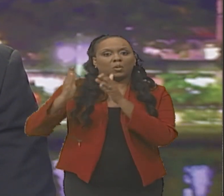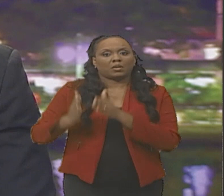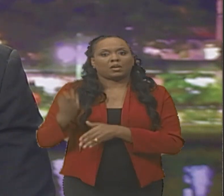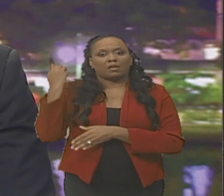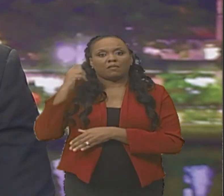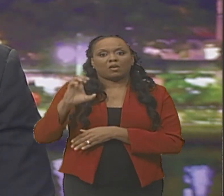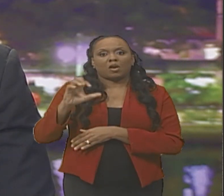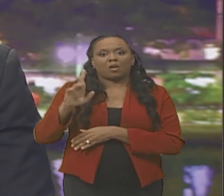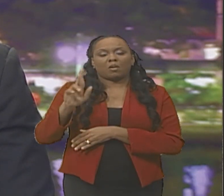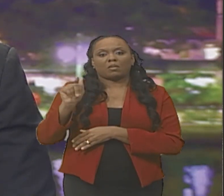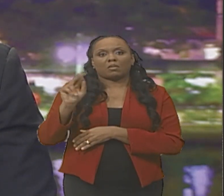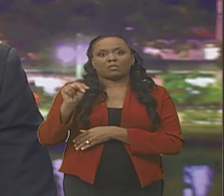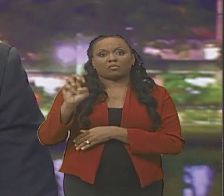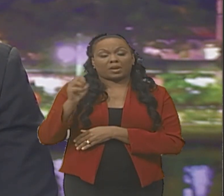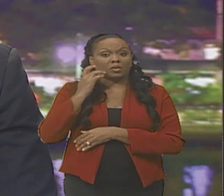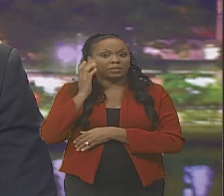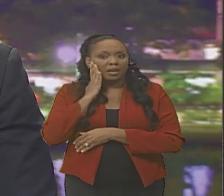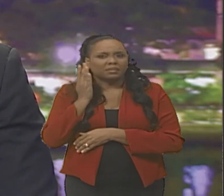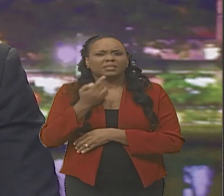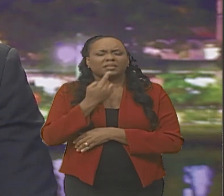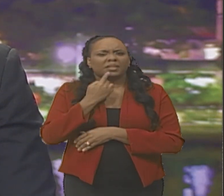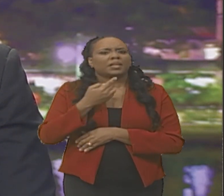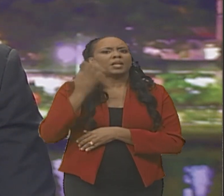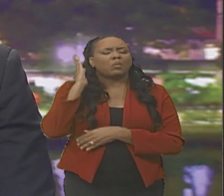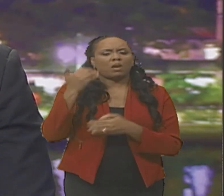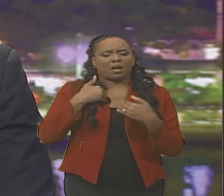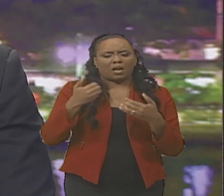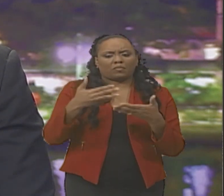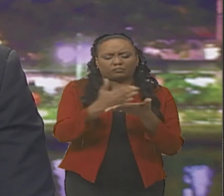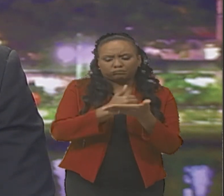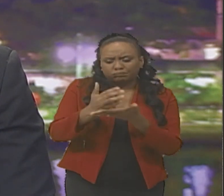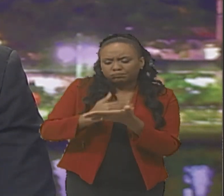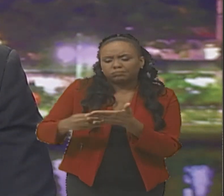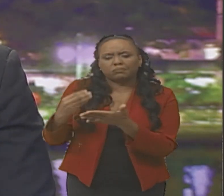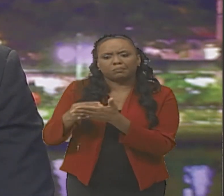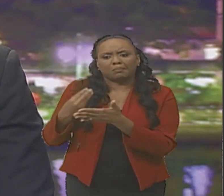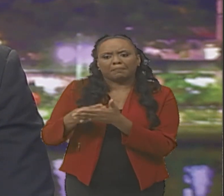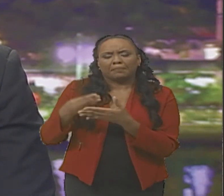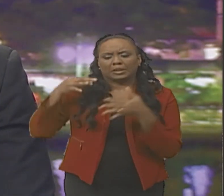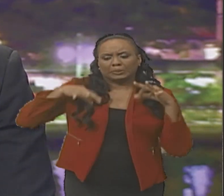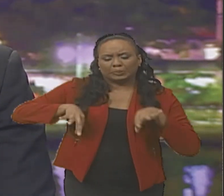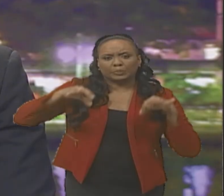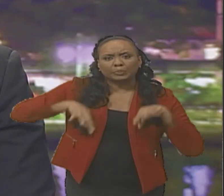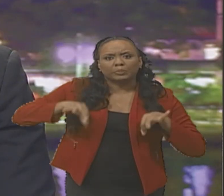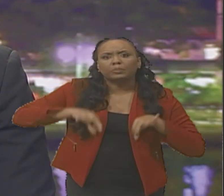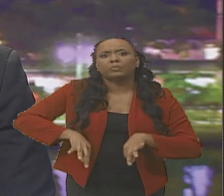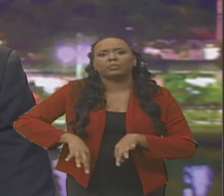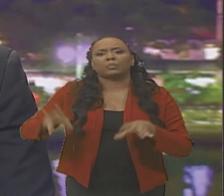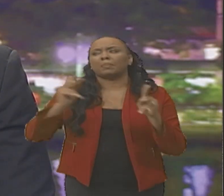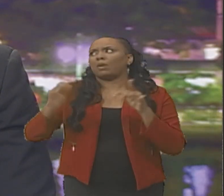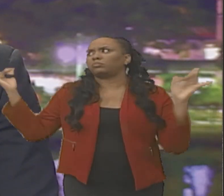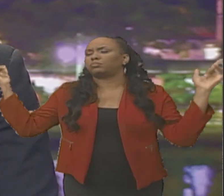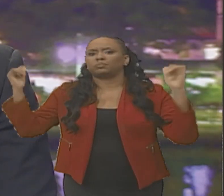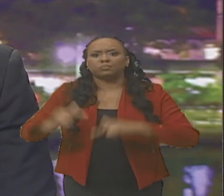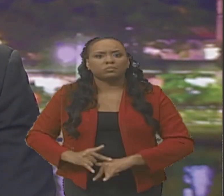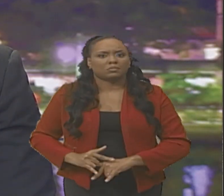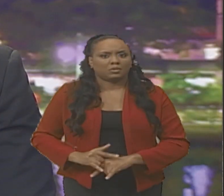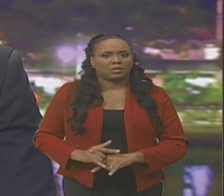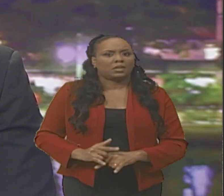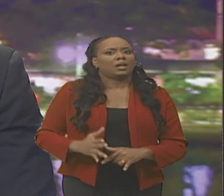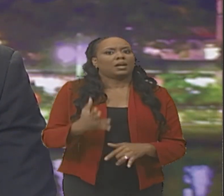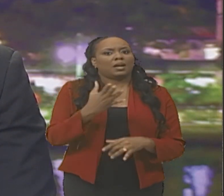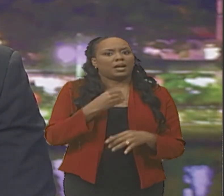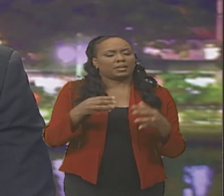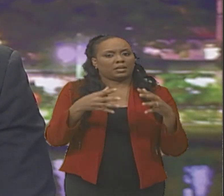for Barbados' tourism product. She says the agreement brings with it tremendous opportunity to boost Barbados in the U.S., which has